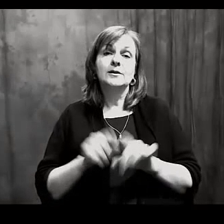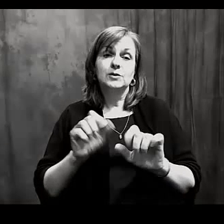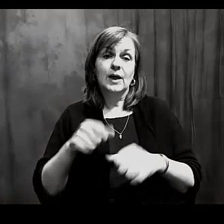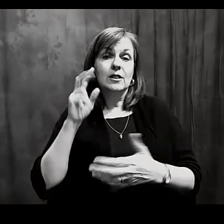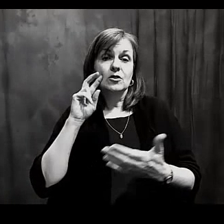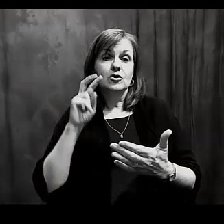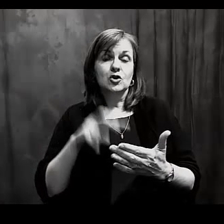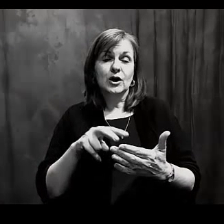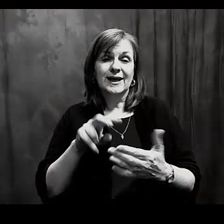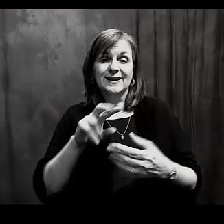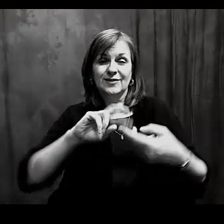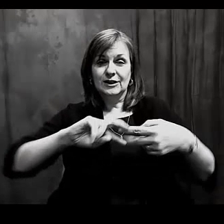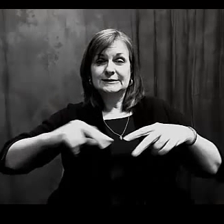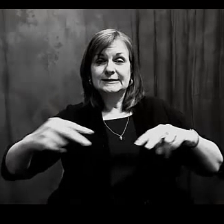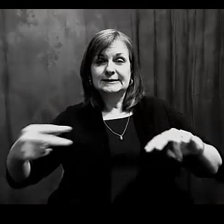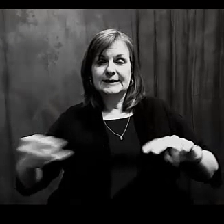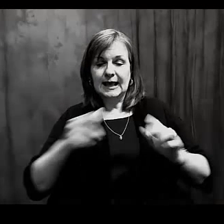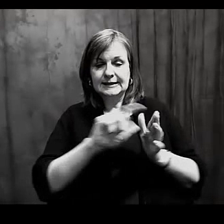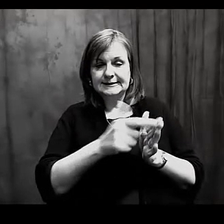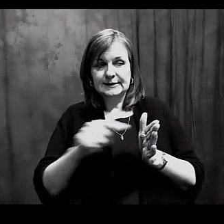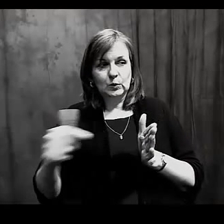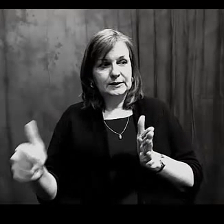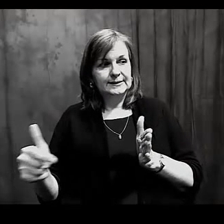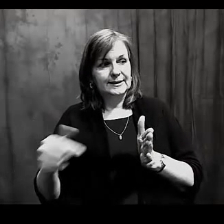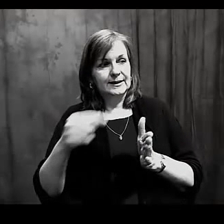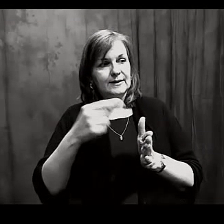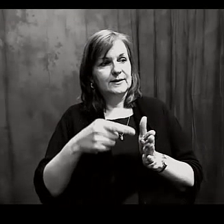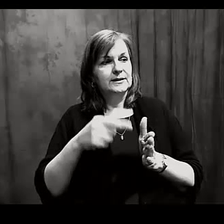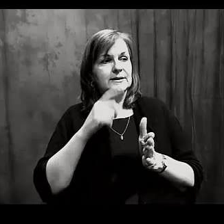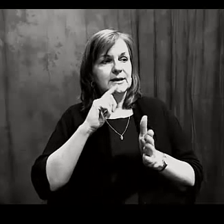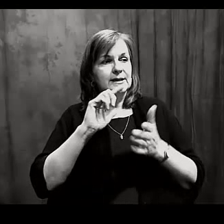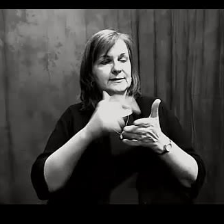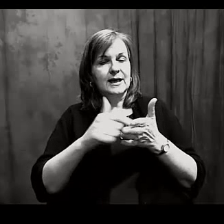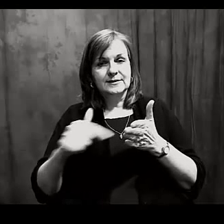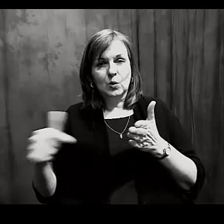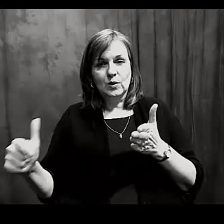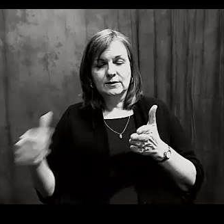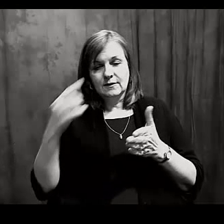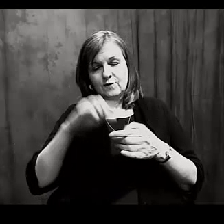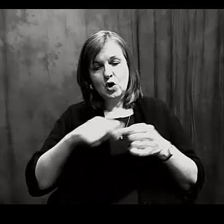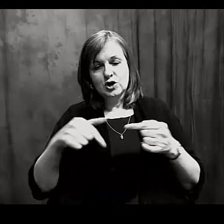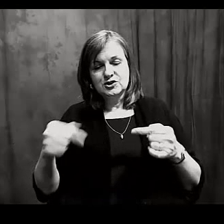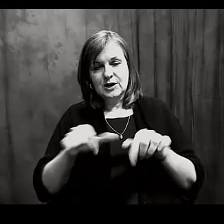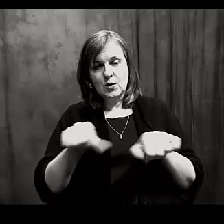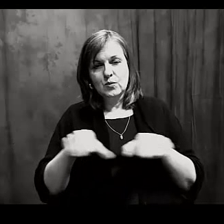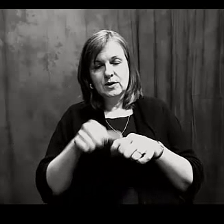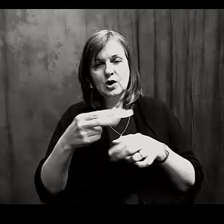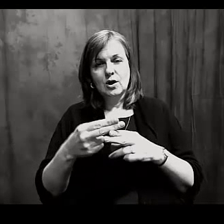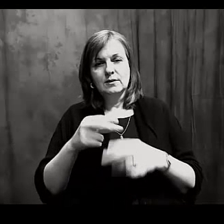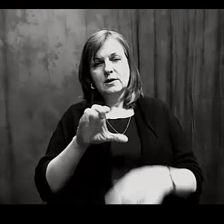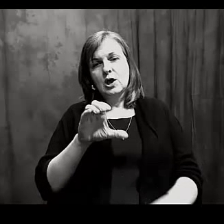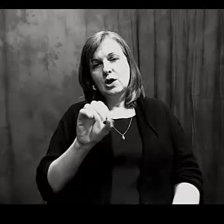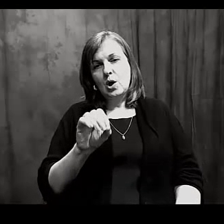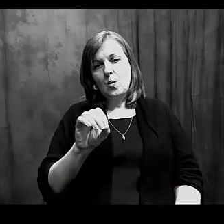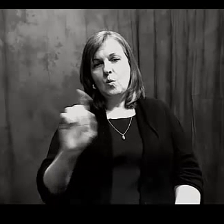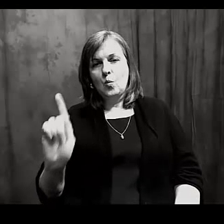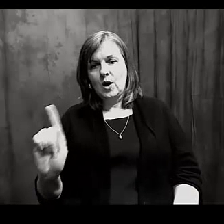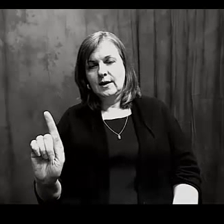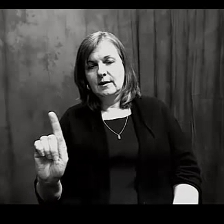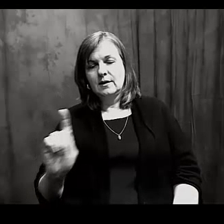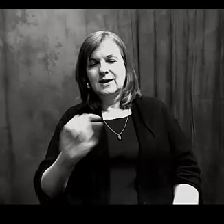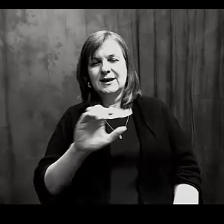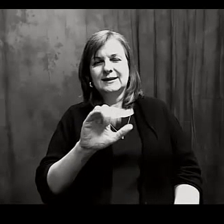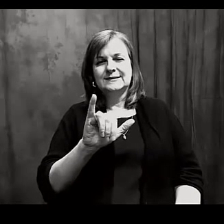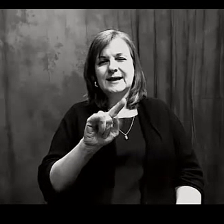We can look at literally DNA sequence. So this is actually sequence for a gene region known as